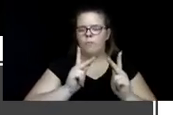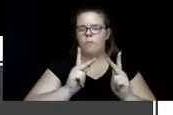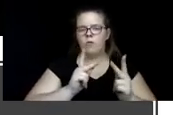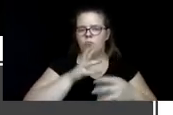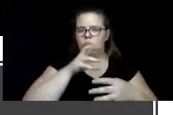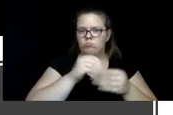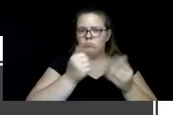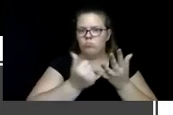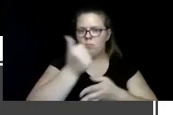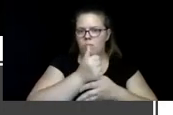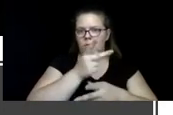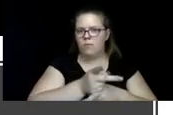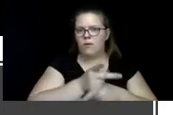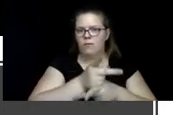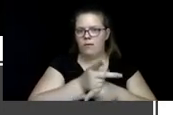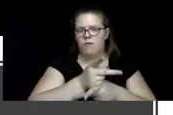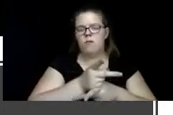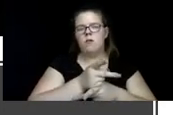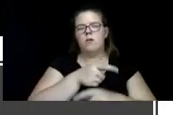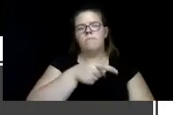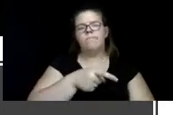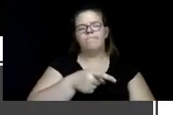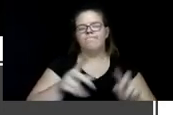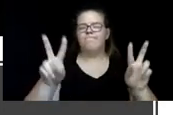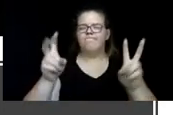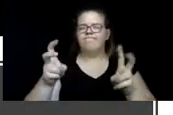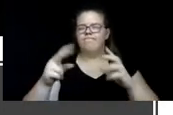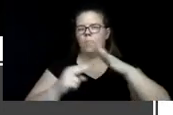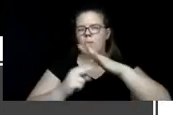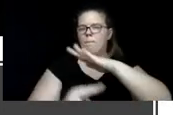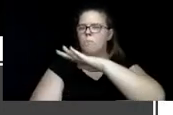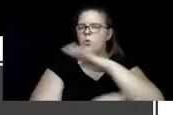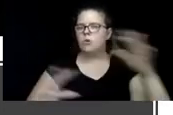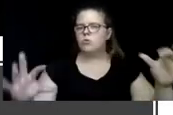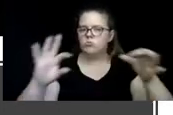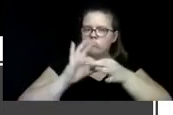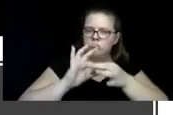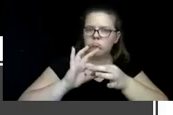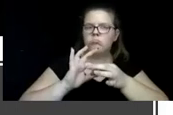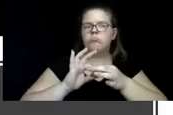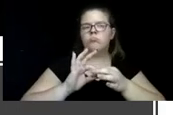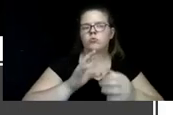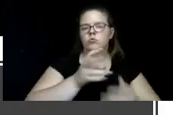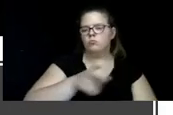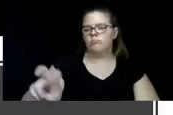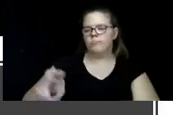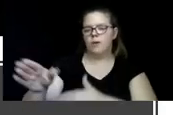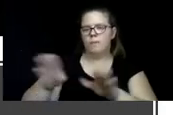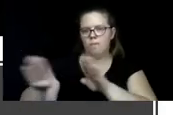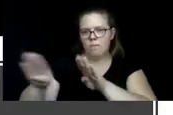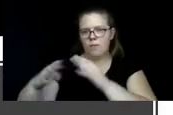care as a bridge in order to get to behavioral health. So if